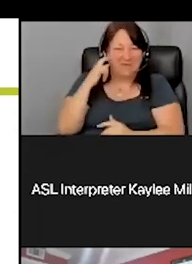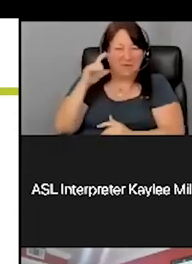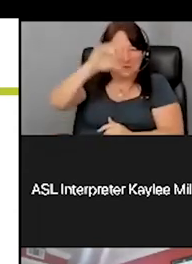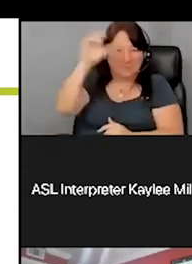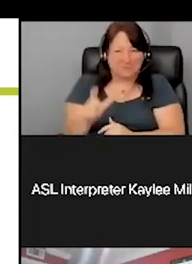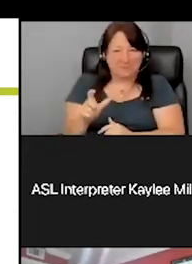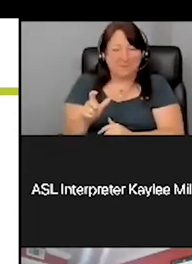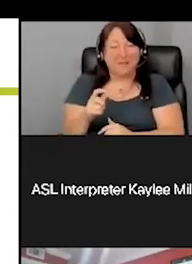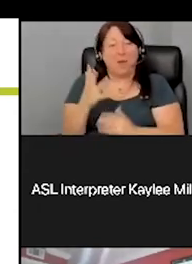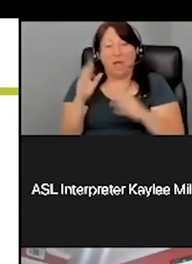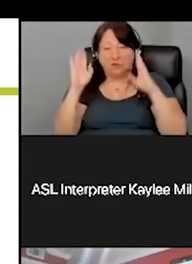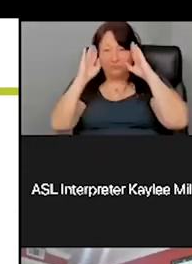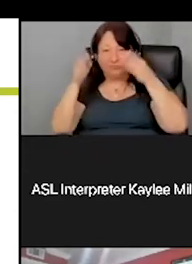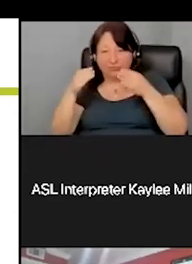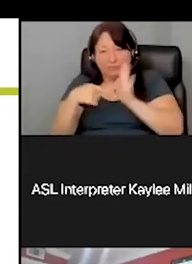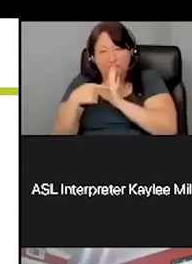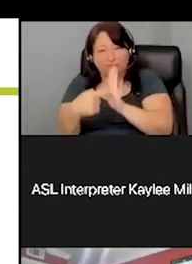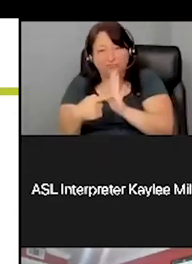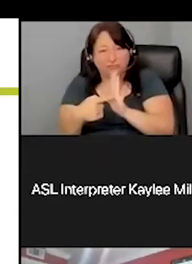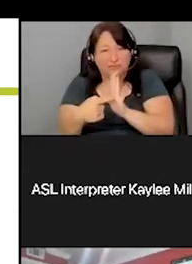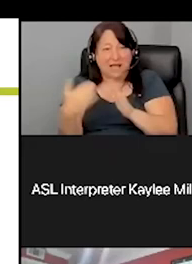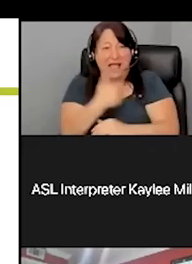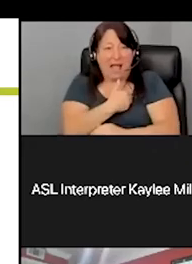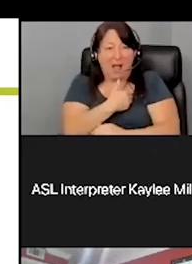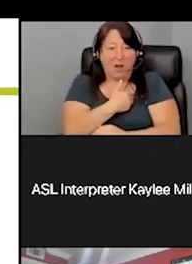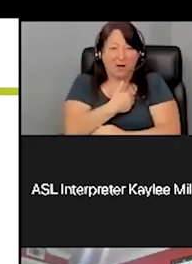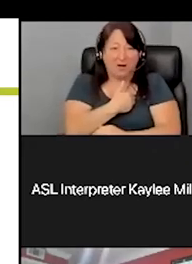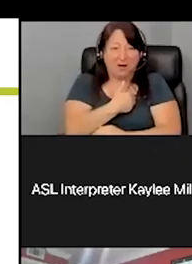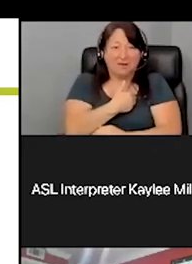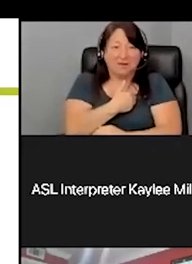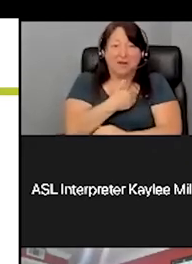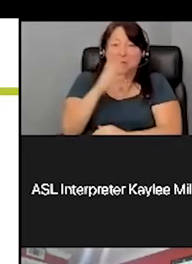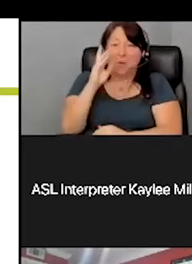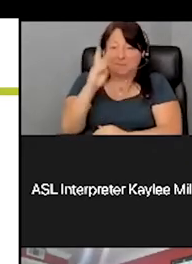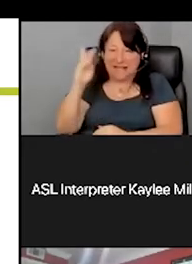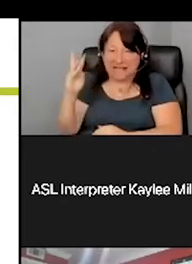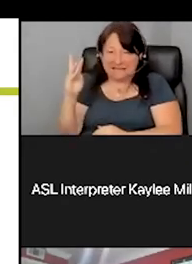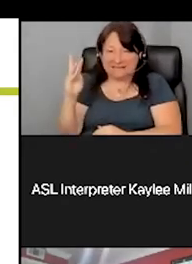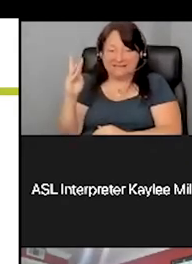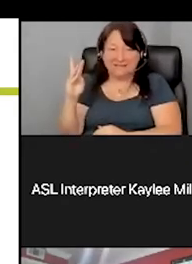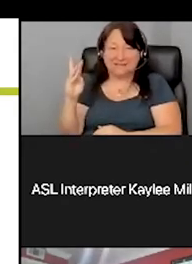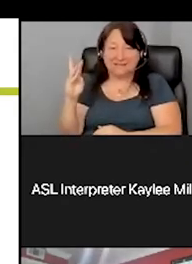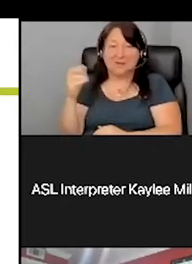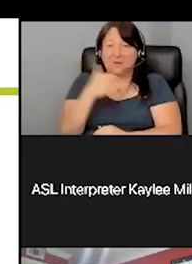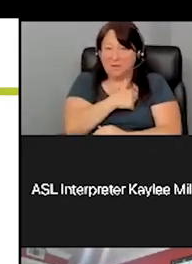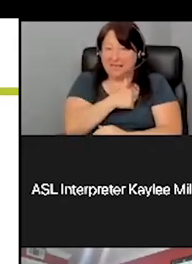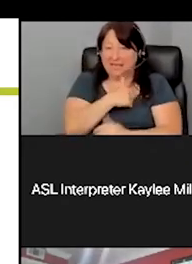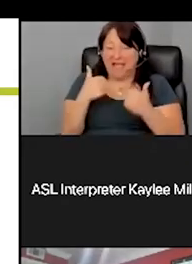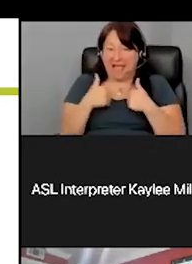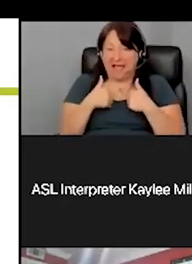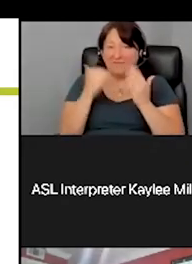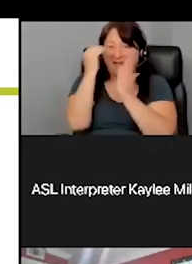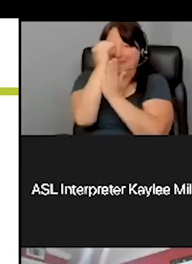I'm gonna direct you to our Degenkolb website. In our Degenkolb website, we actually have a